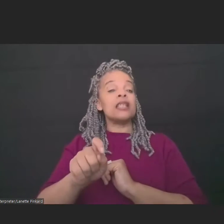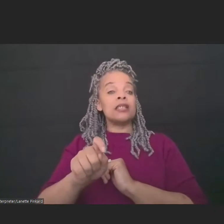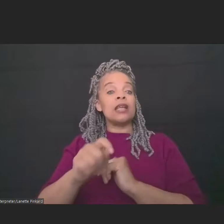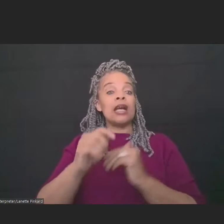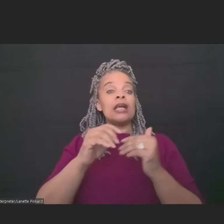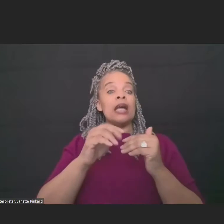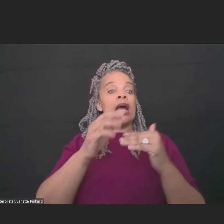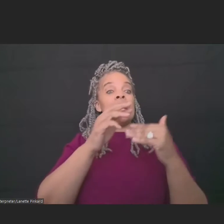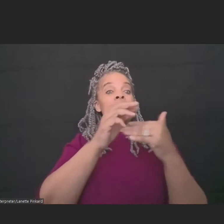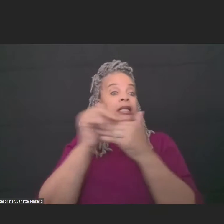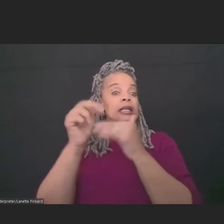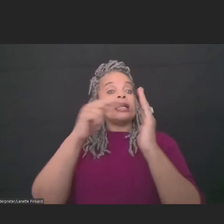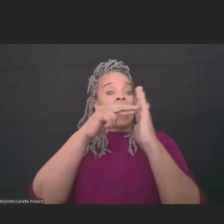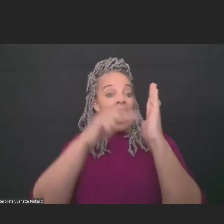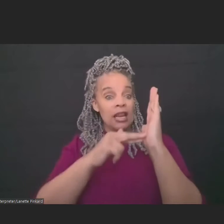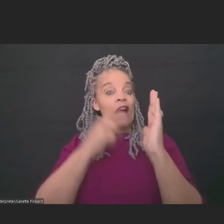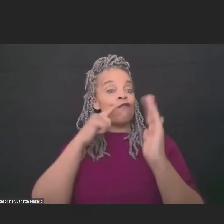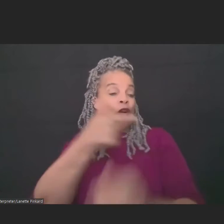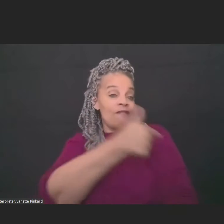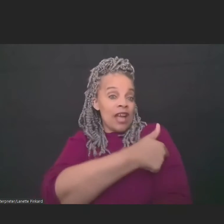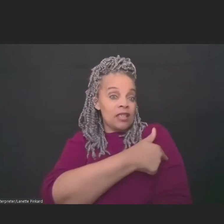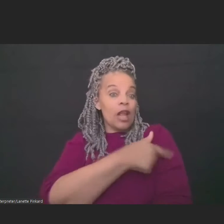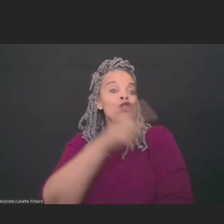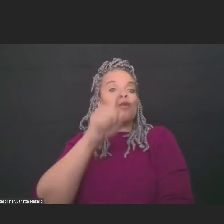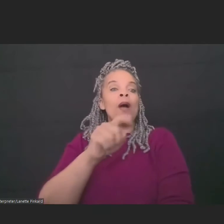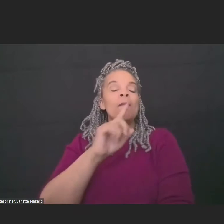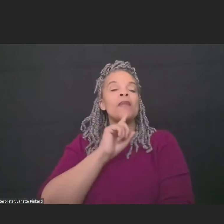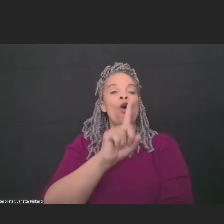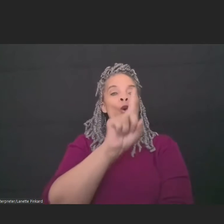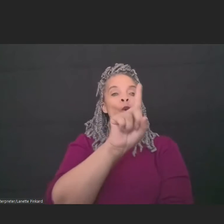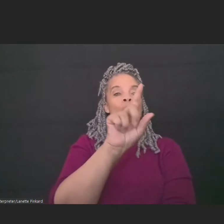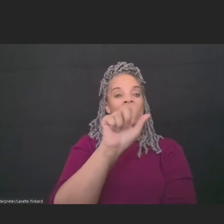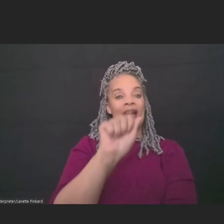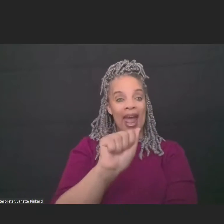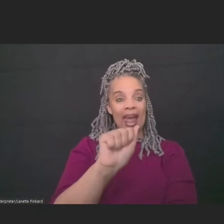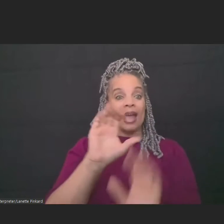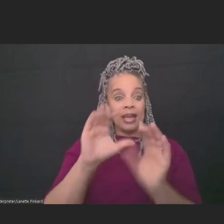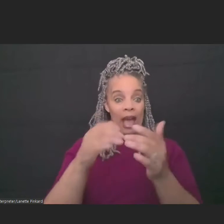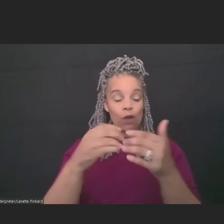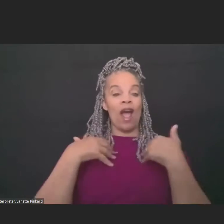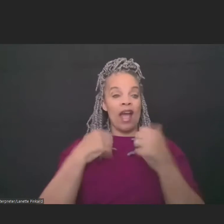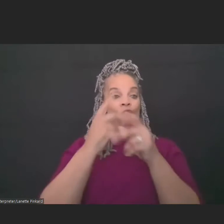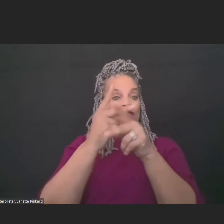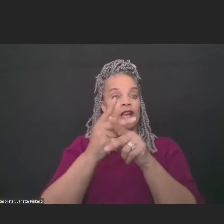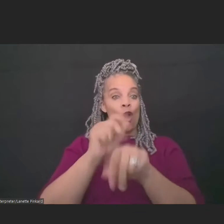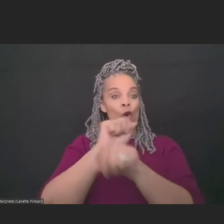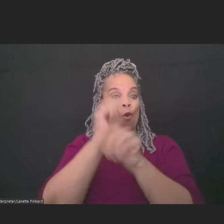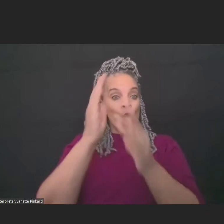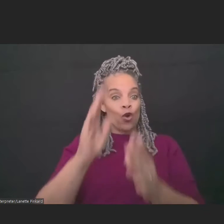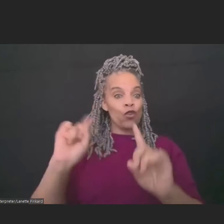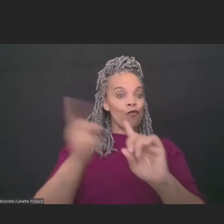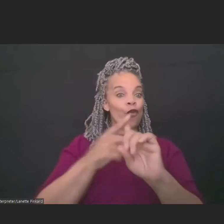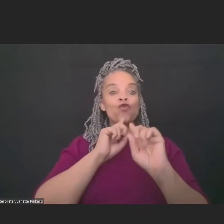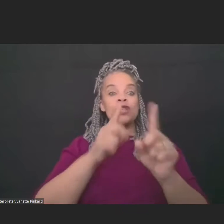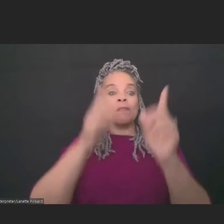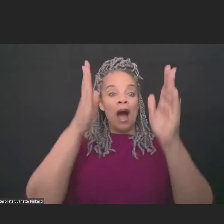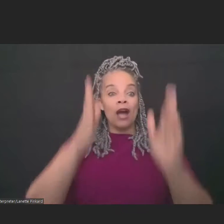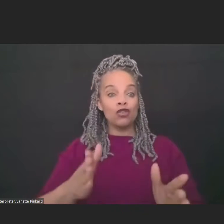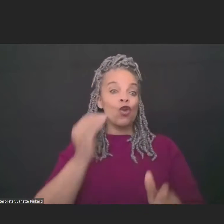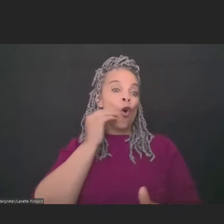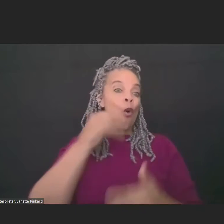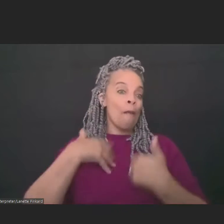vaccinations. You must be in the 1A category, which are our healthcare workers, first responders, home